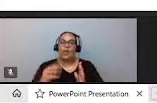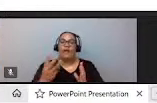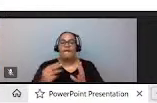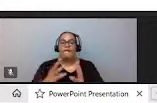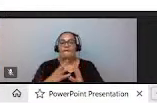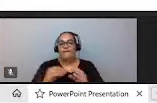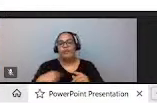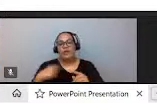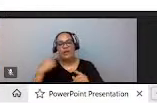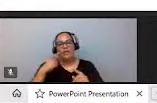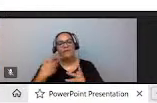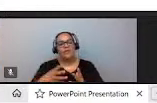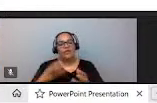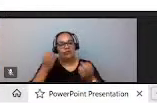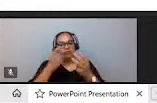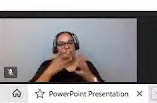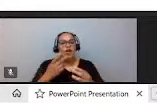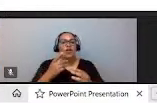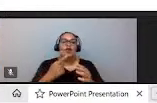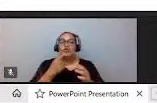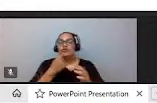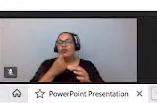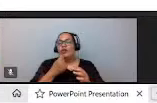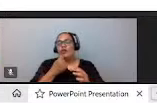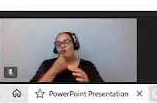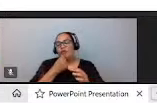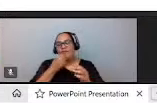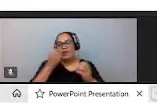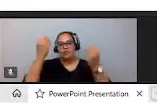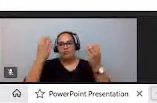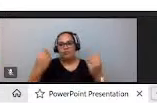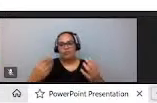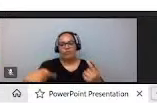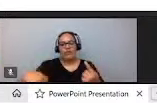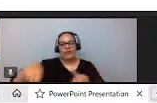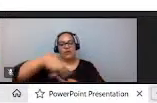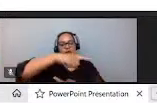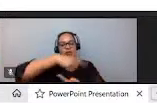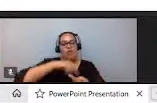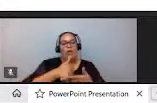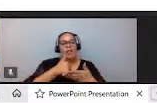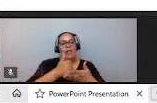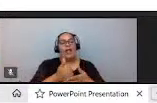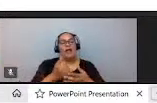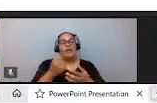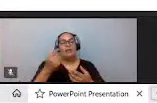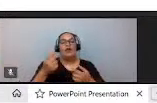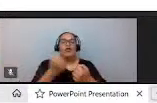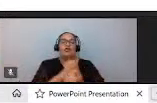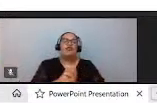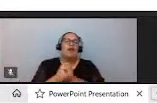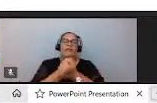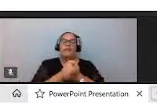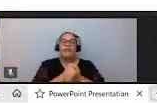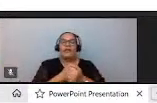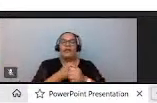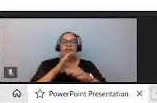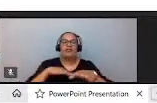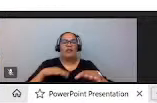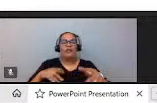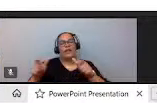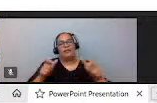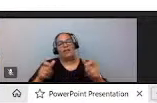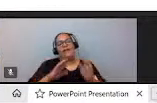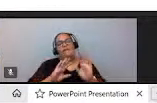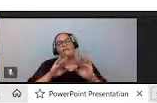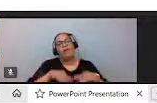complete and I think I've just eluded to the traffic circle that is then to further then assist the traffic management and flow of the